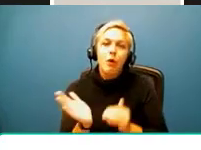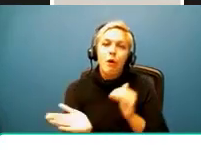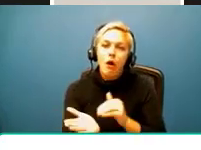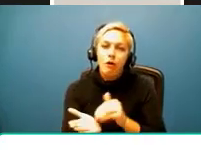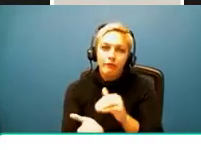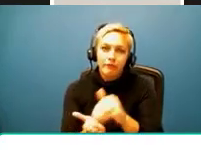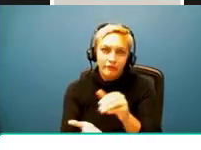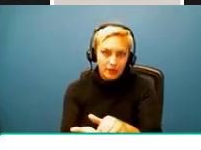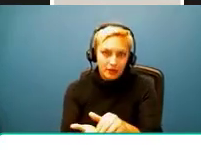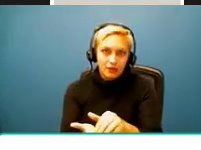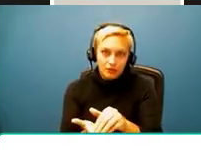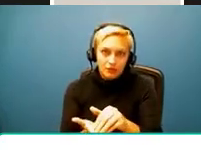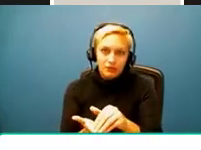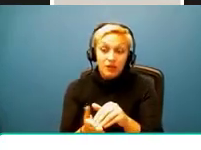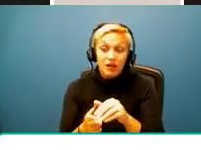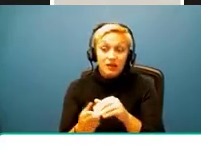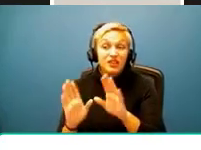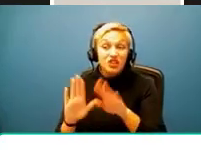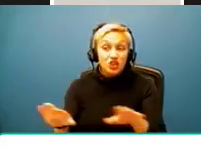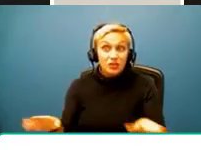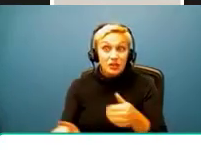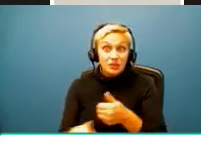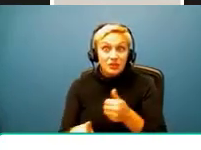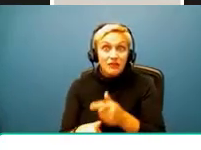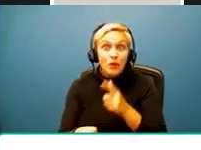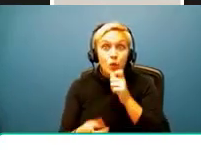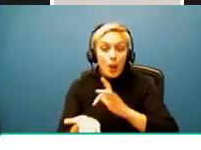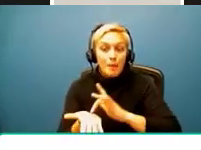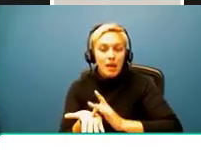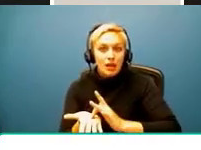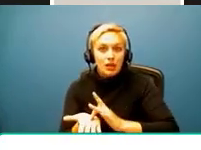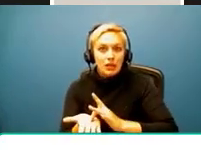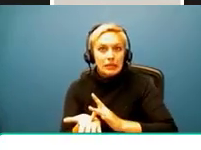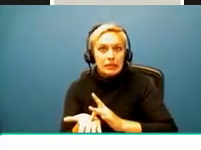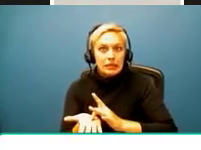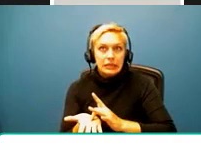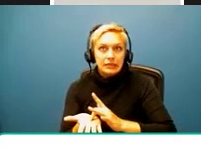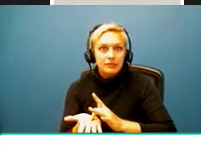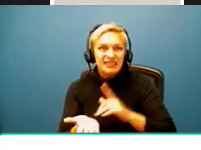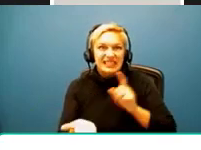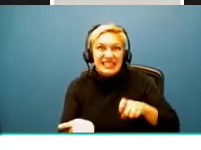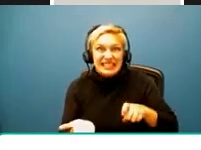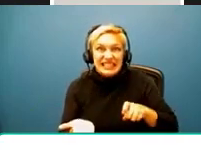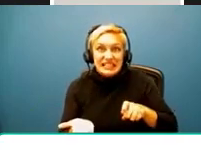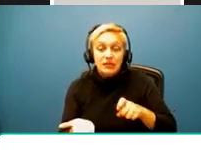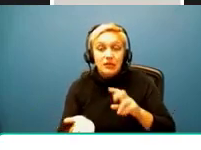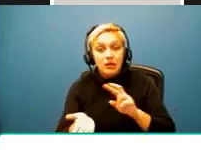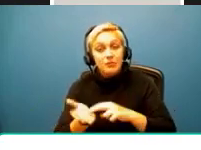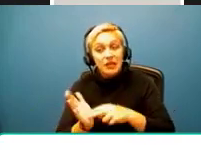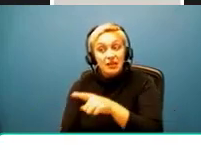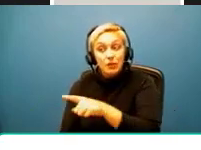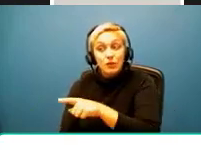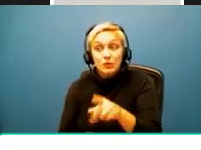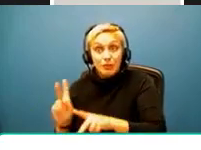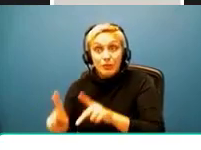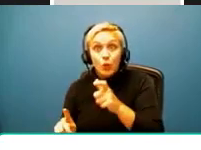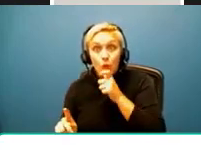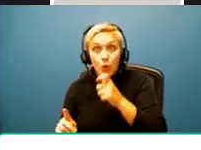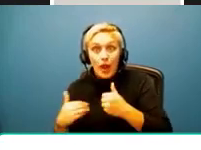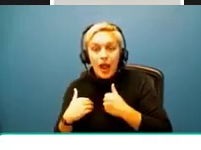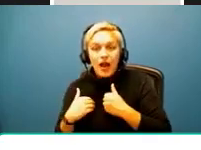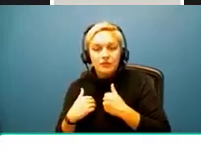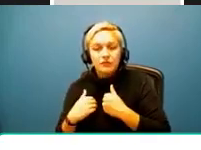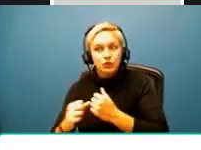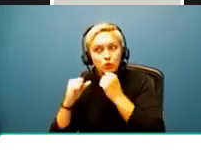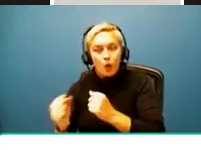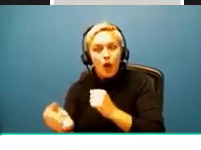are particularly medically fragile also have classmates who are medically fragile, and oftentimes you have a whole classroom